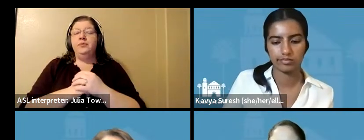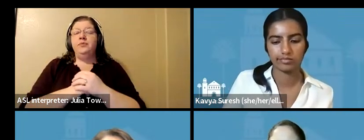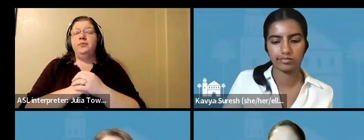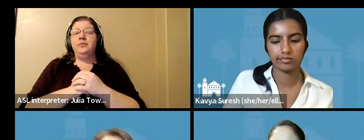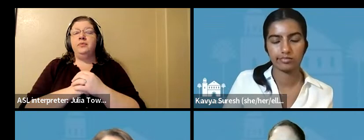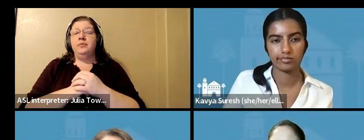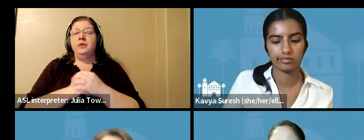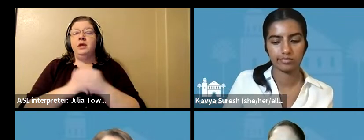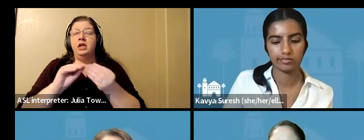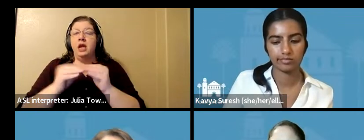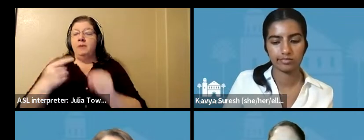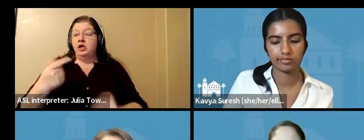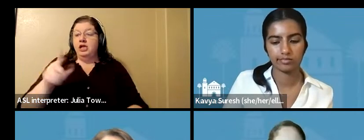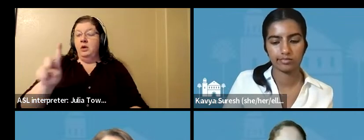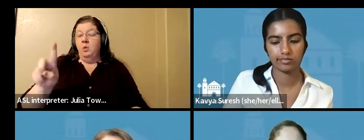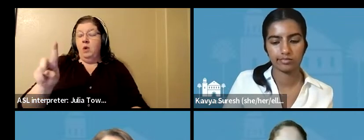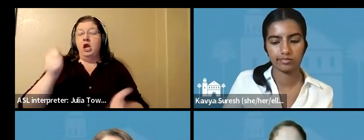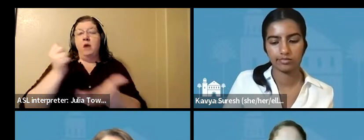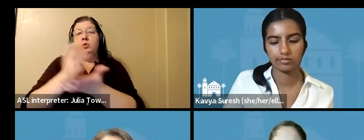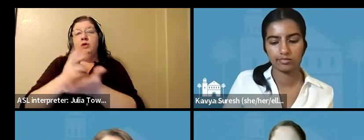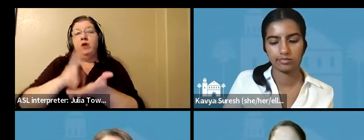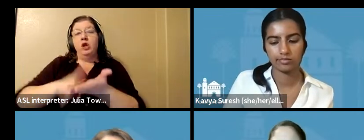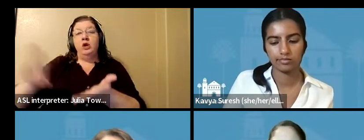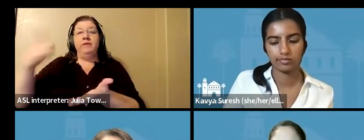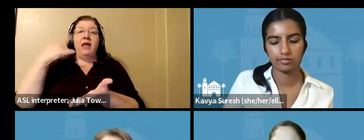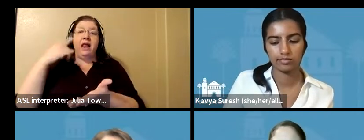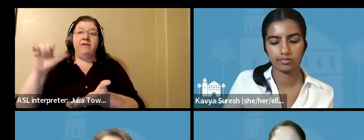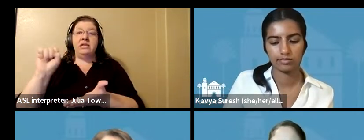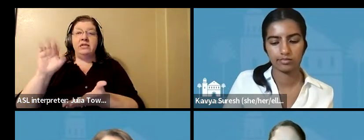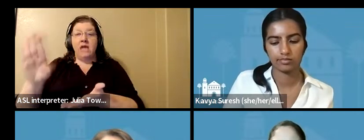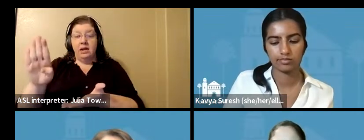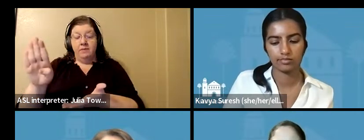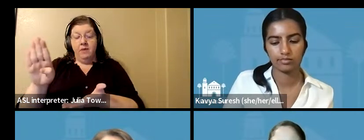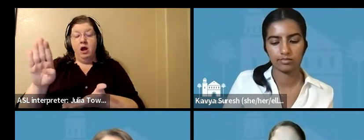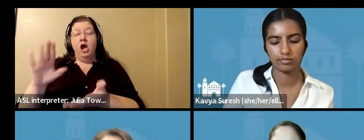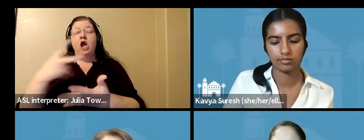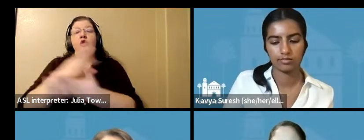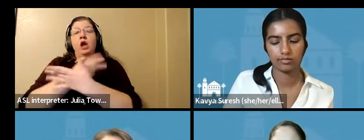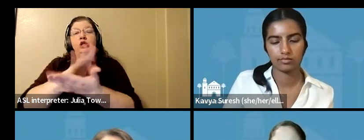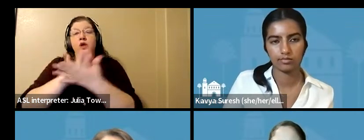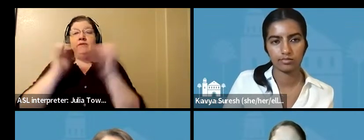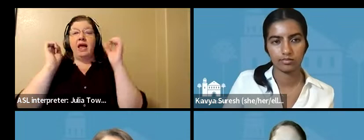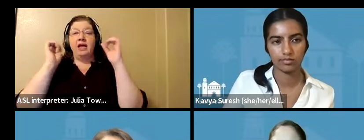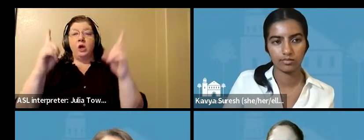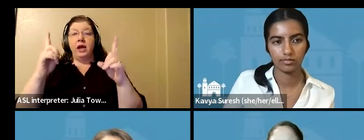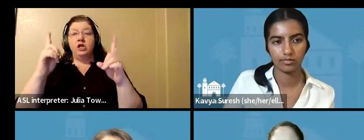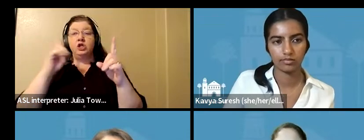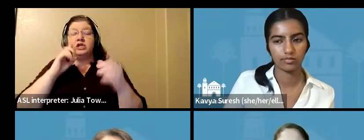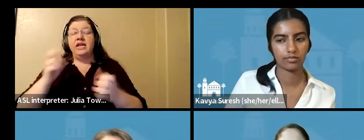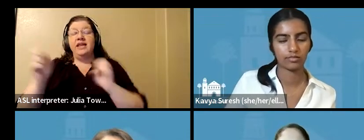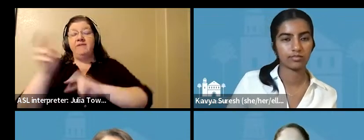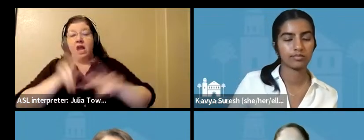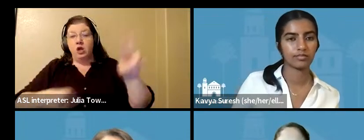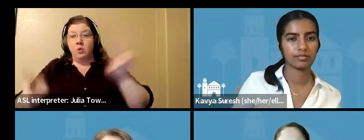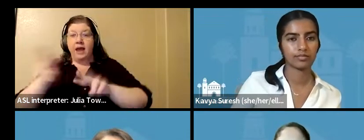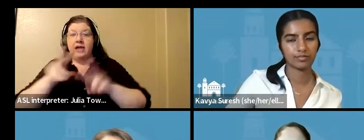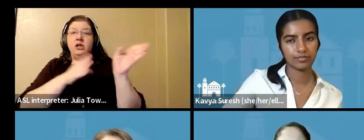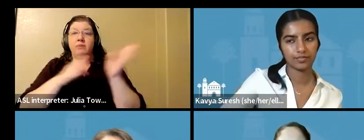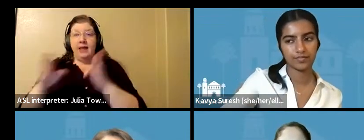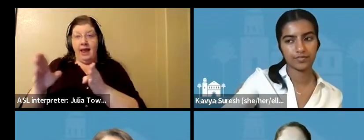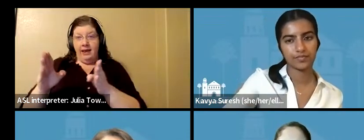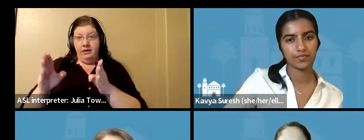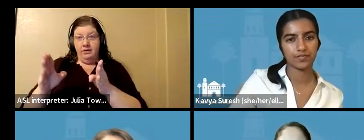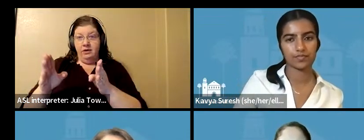Item G1, approval of the University of California, Santa Barbara Graduate School of Education proposed evaluation plan.